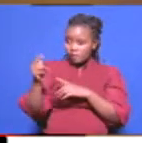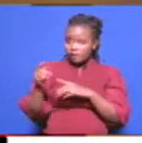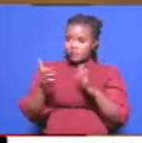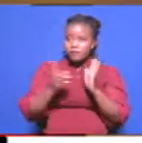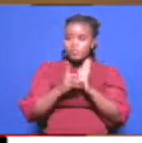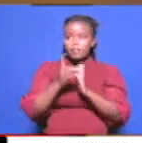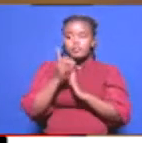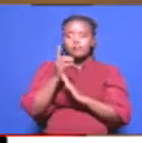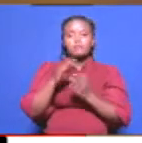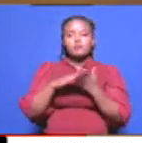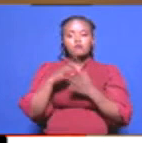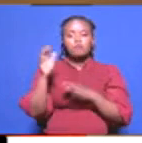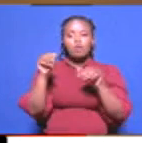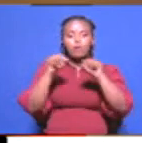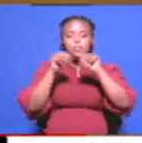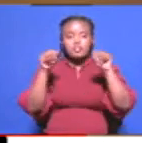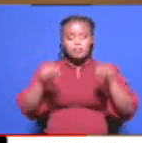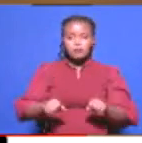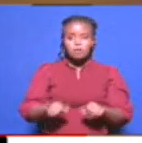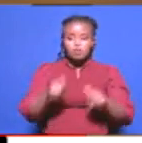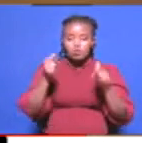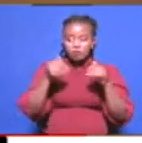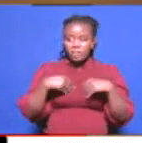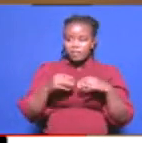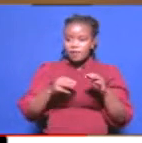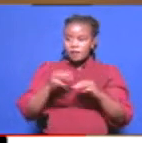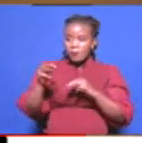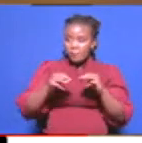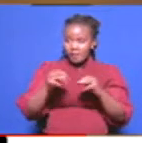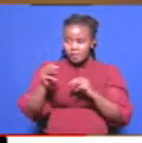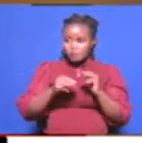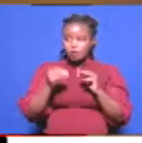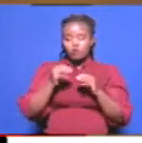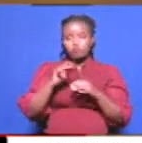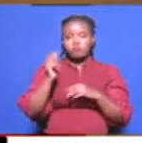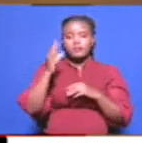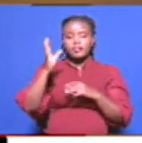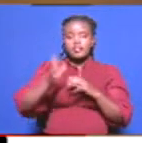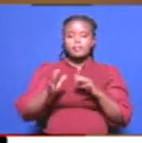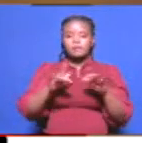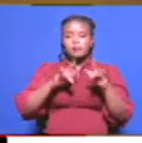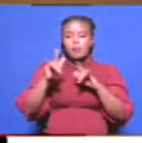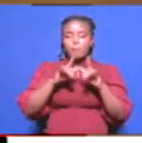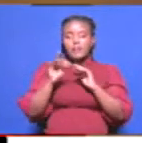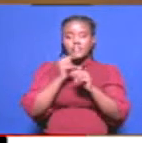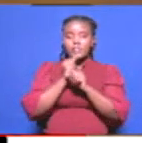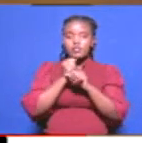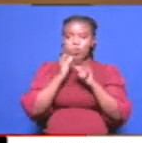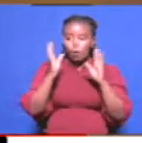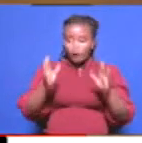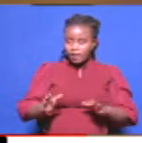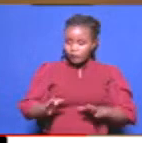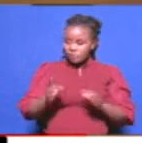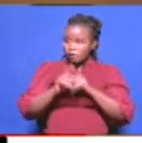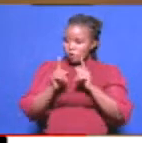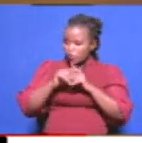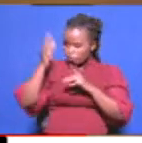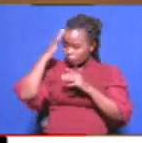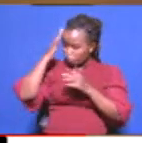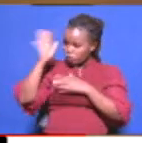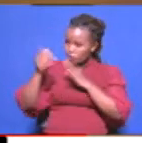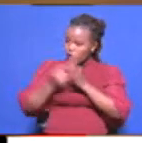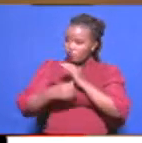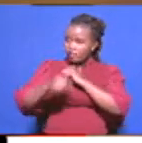migration system that will help in the management of Kenyan migrant workers. The system will help track all the activities of